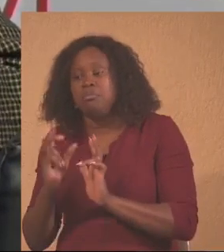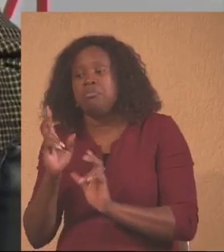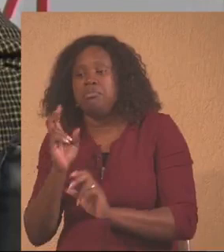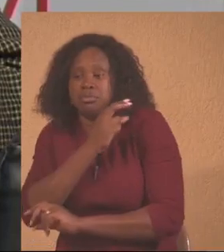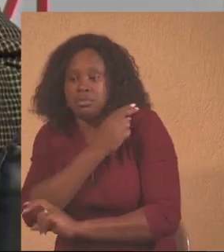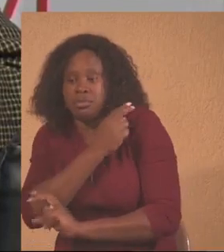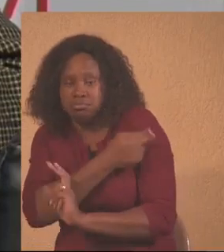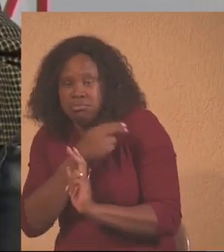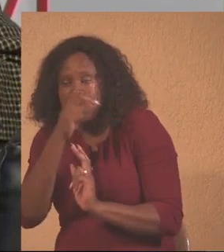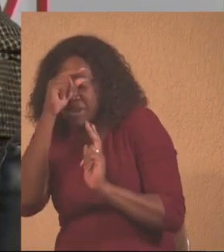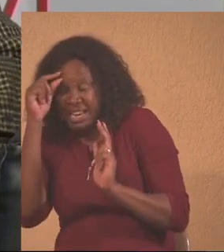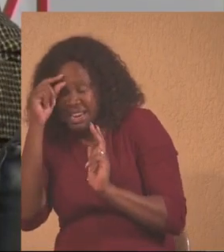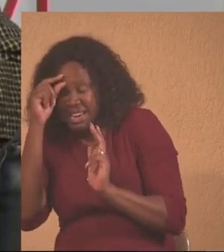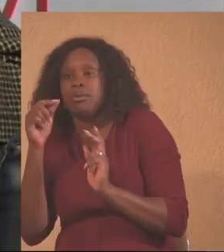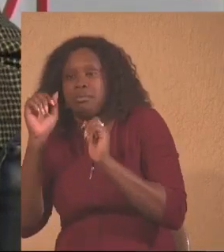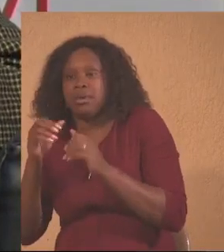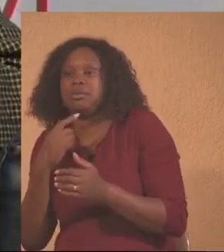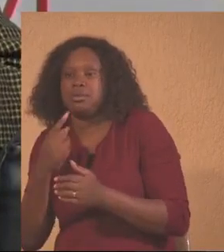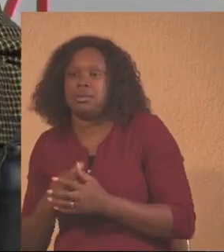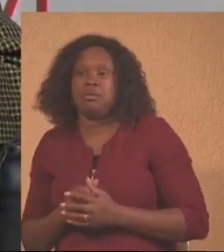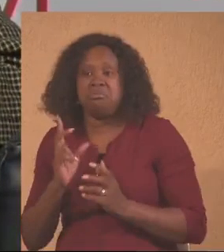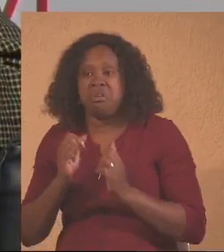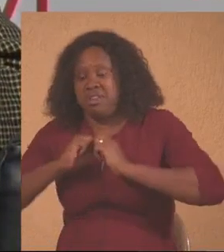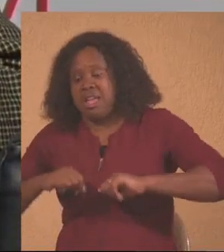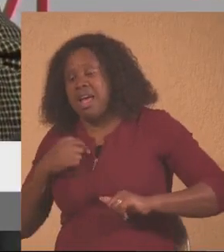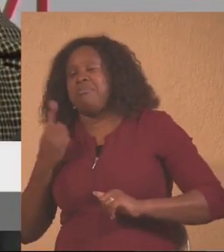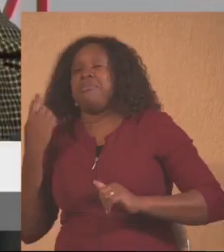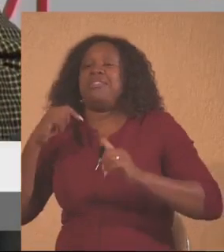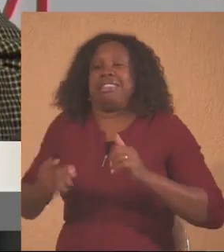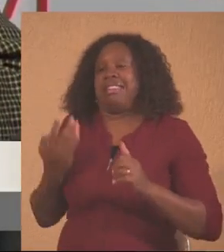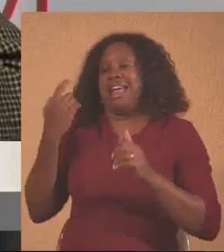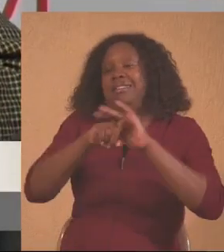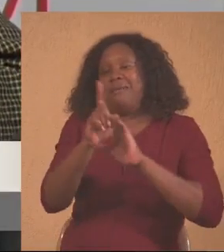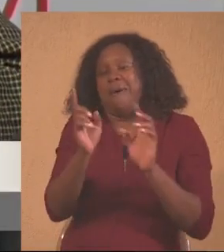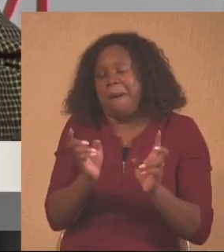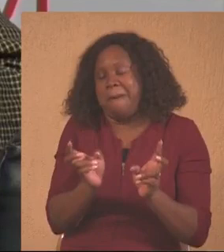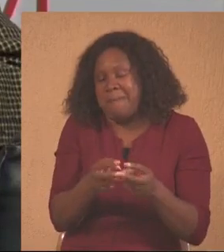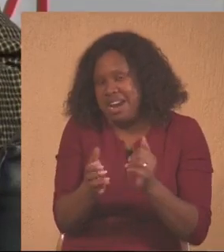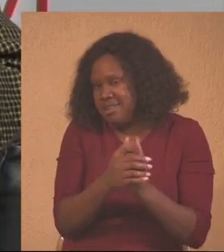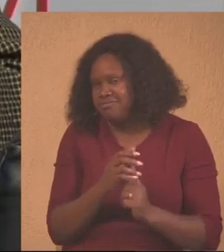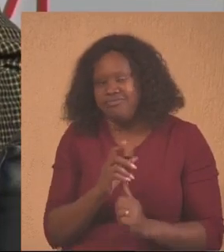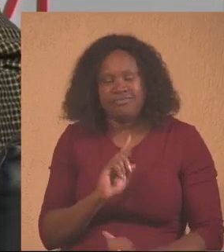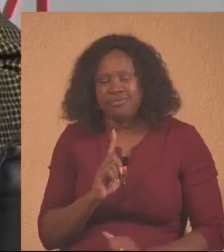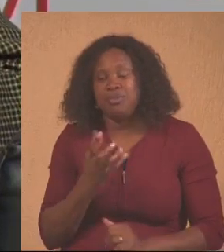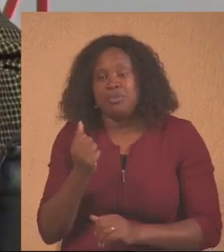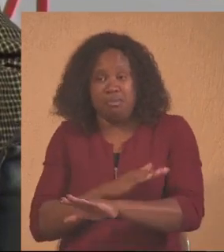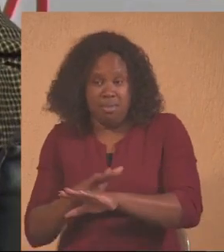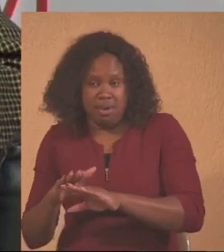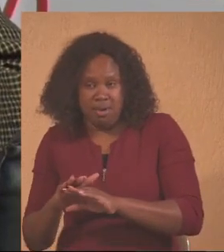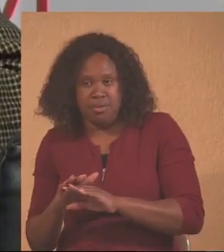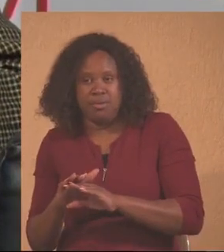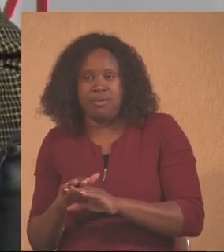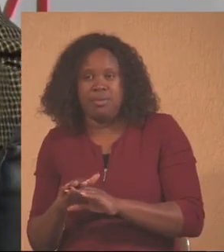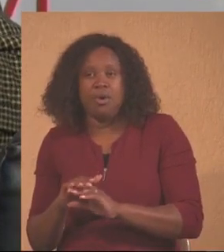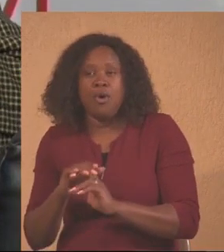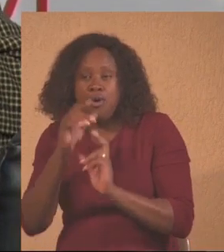done with these people. People are not choosing, I want to go for quarantine. No. There are procedures that make